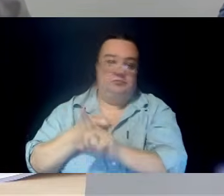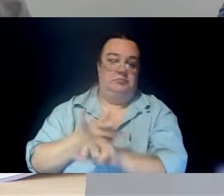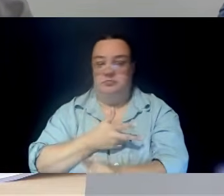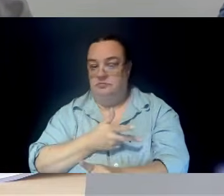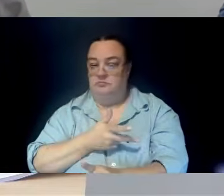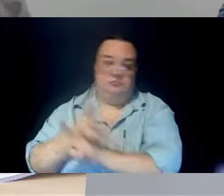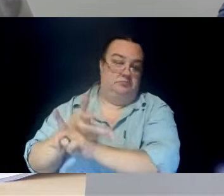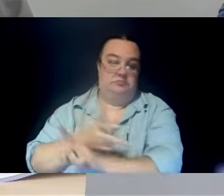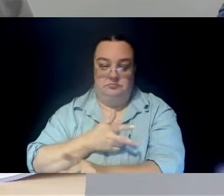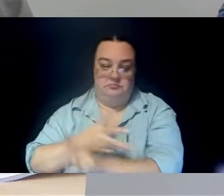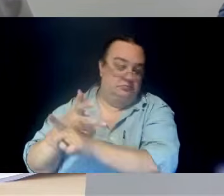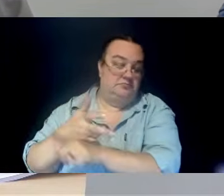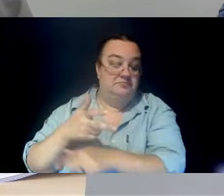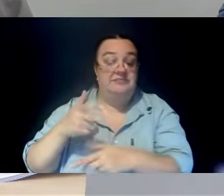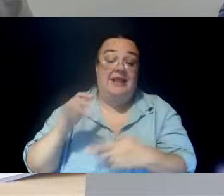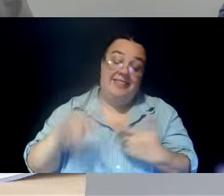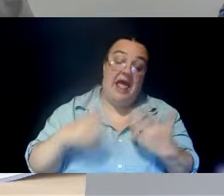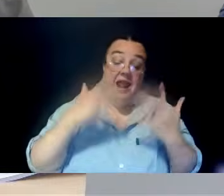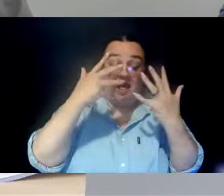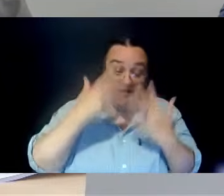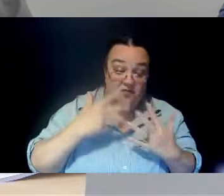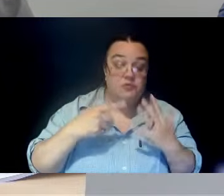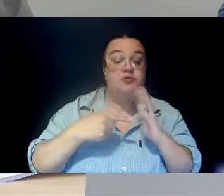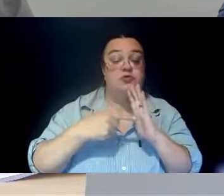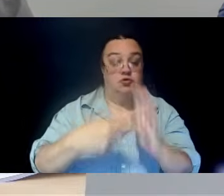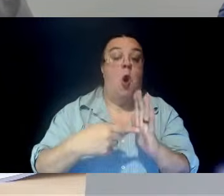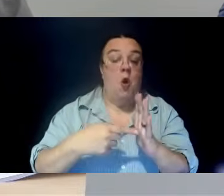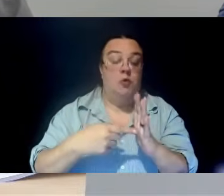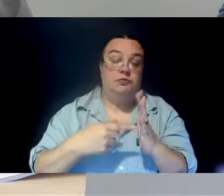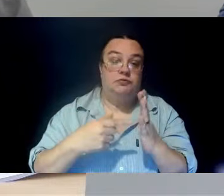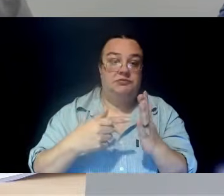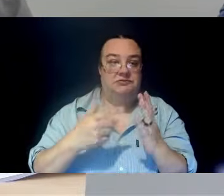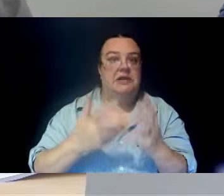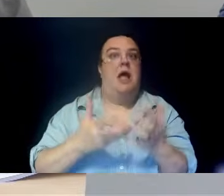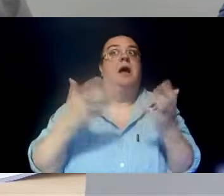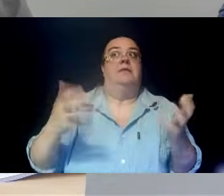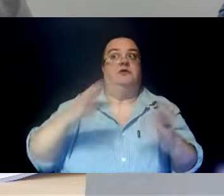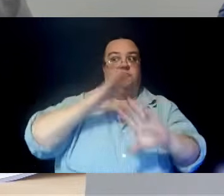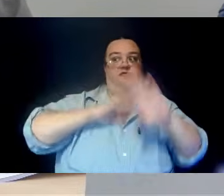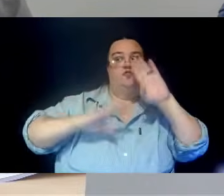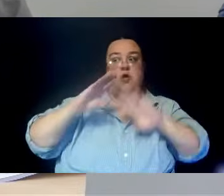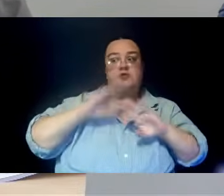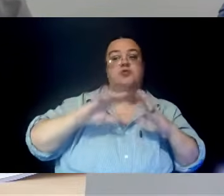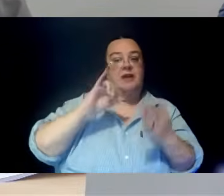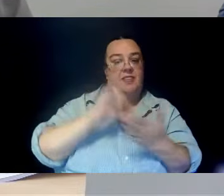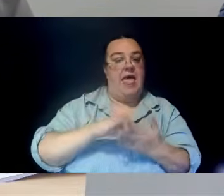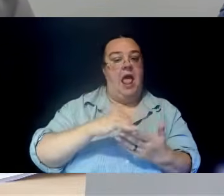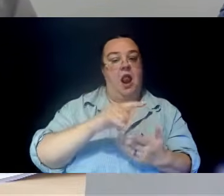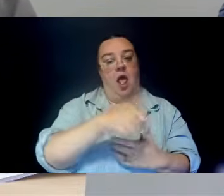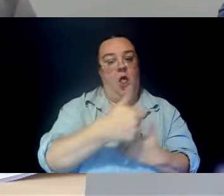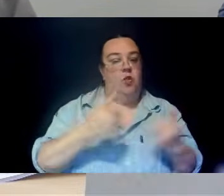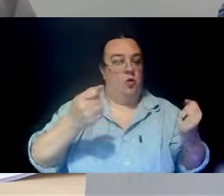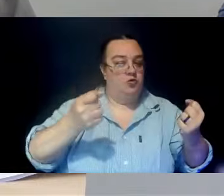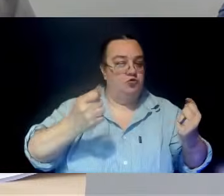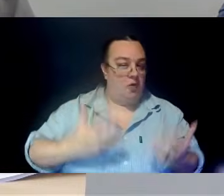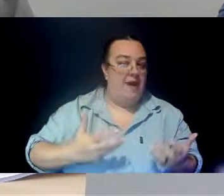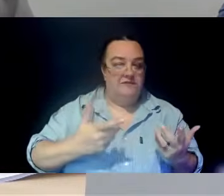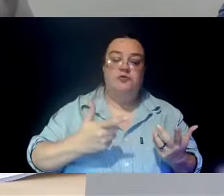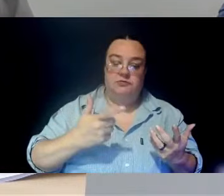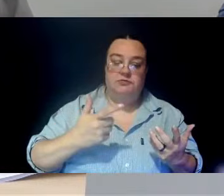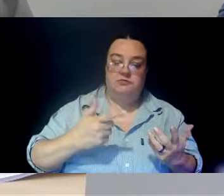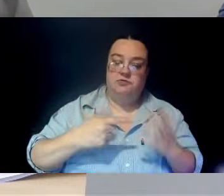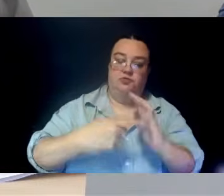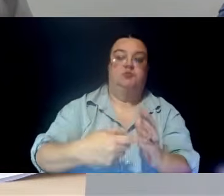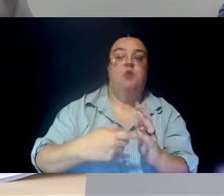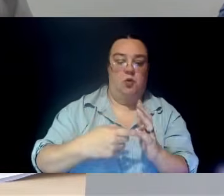which demonstrates, unfortunately, the level of frustration that the motoring public is seeing. So I share